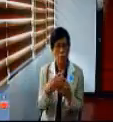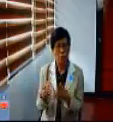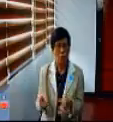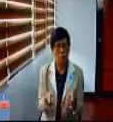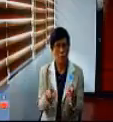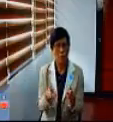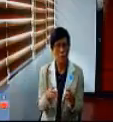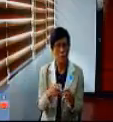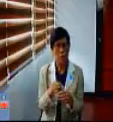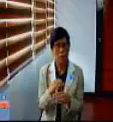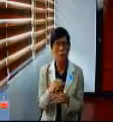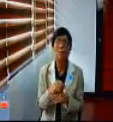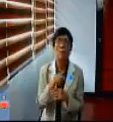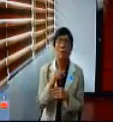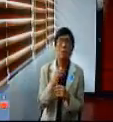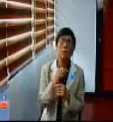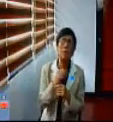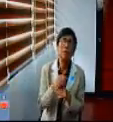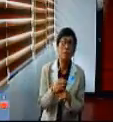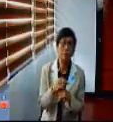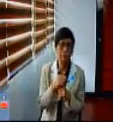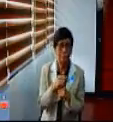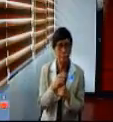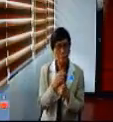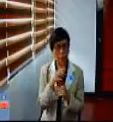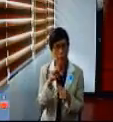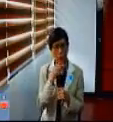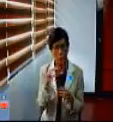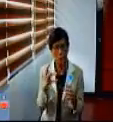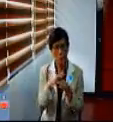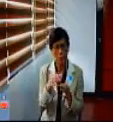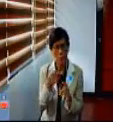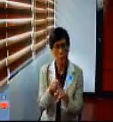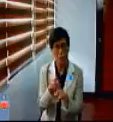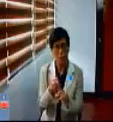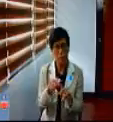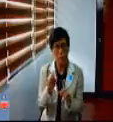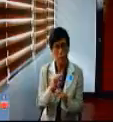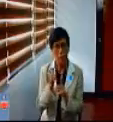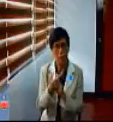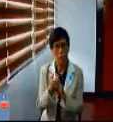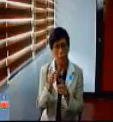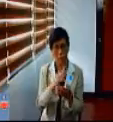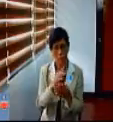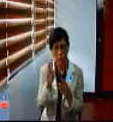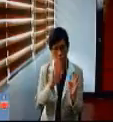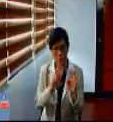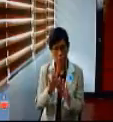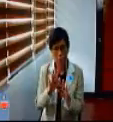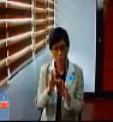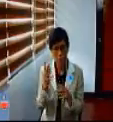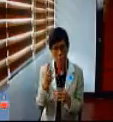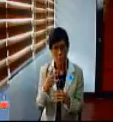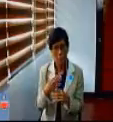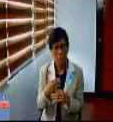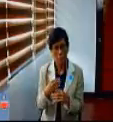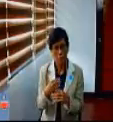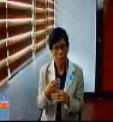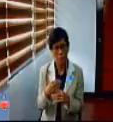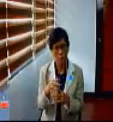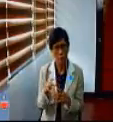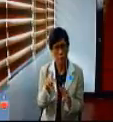in international law binding in itself. It's a soft law platform. But the beauty of the United Nations guiding